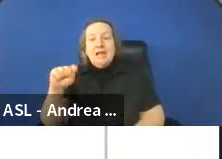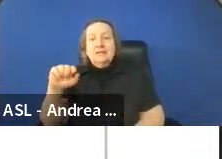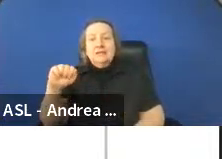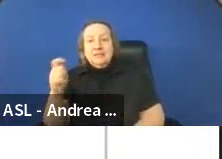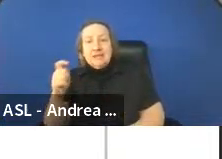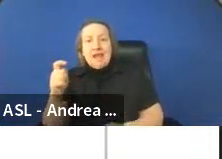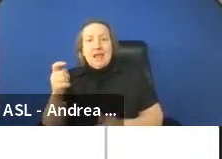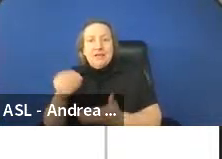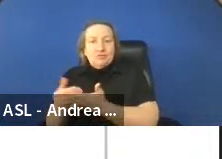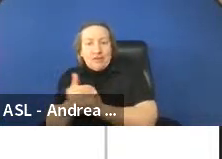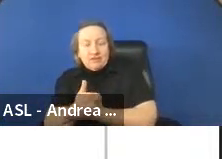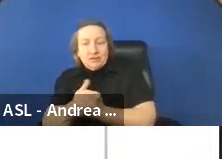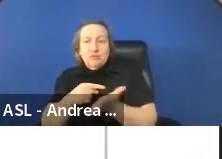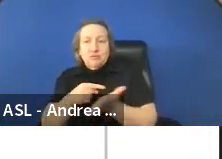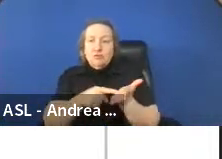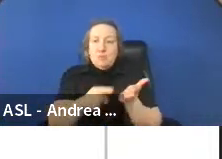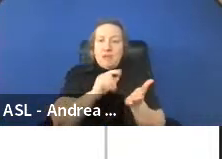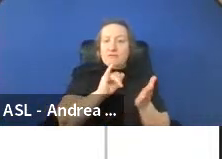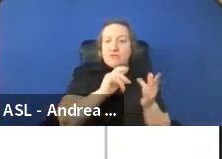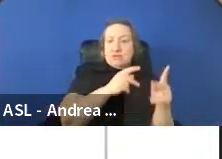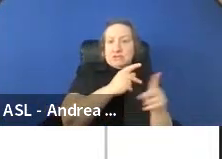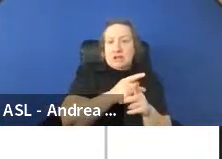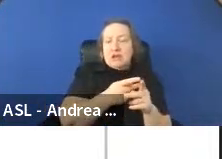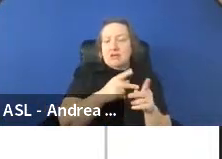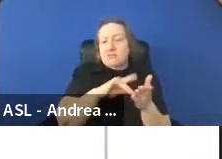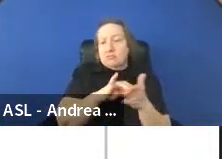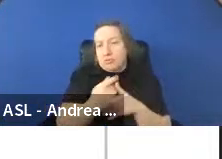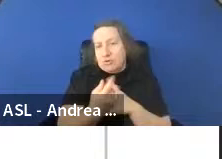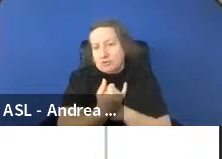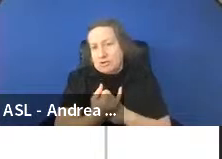for these types of kind of projects. And